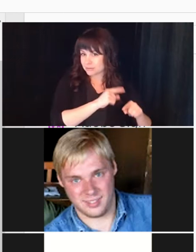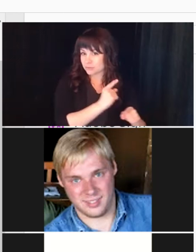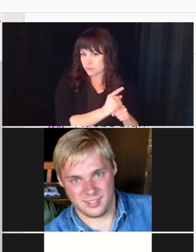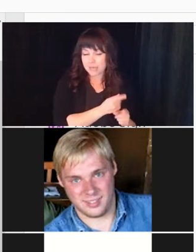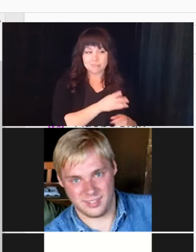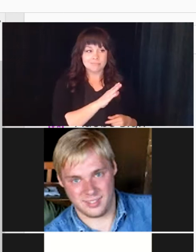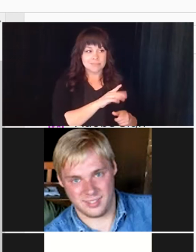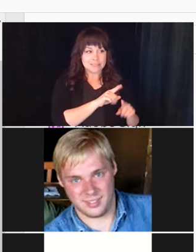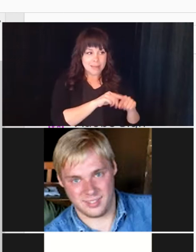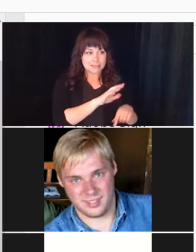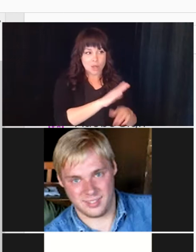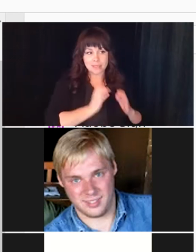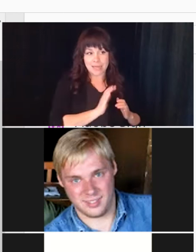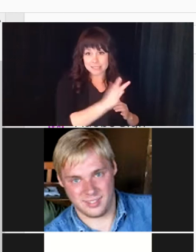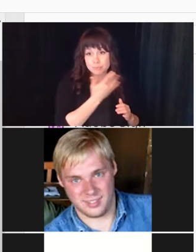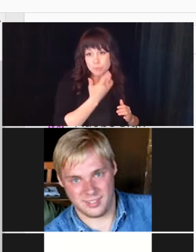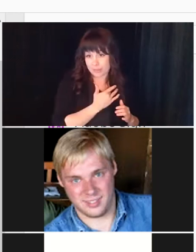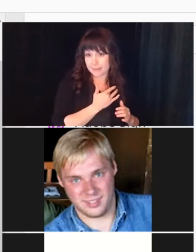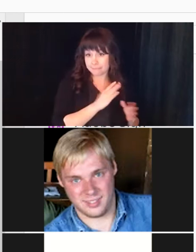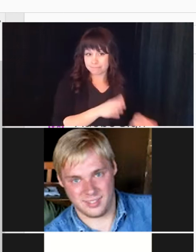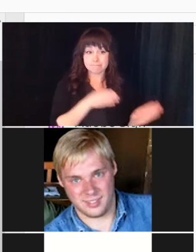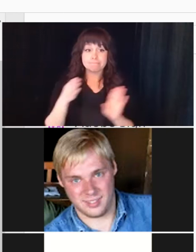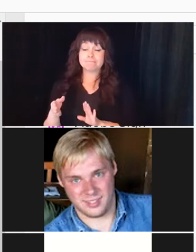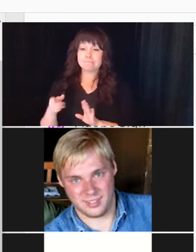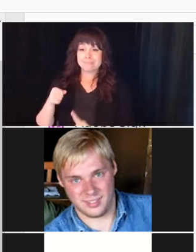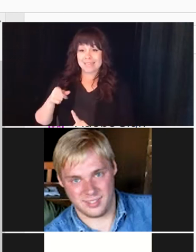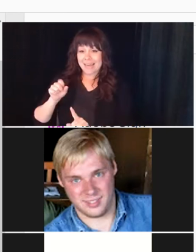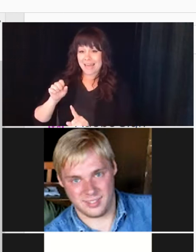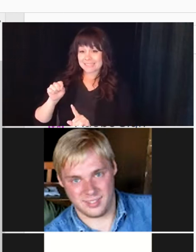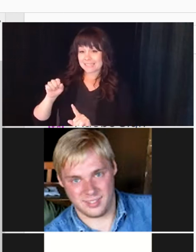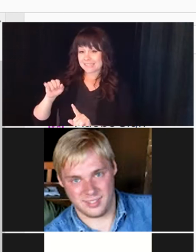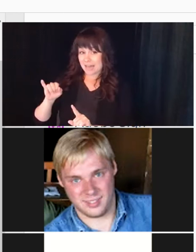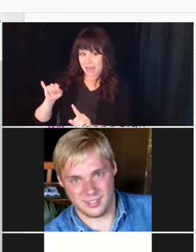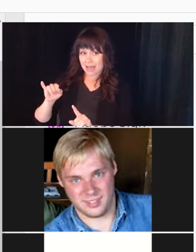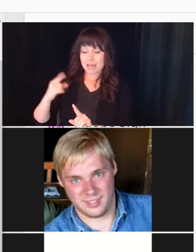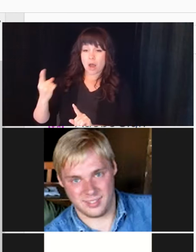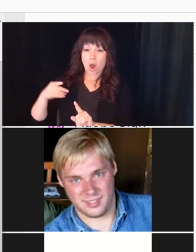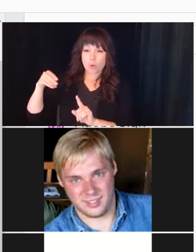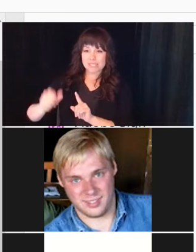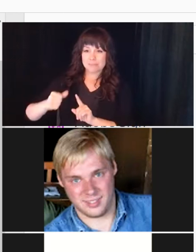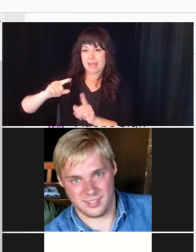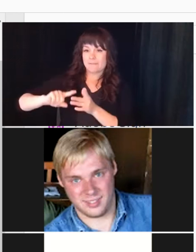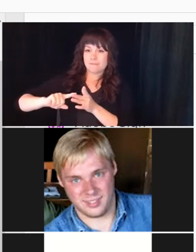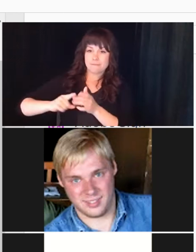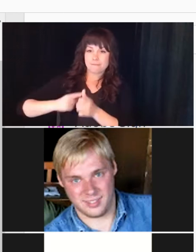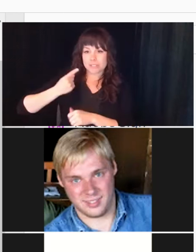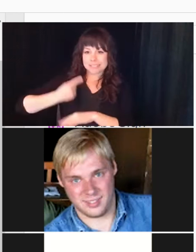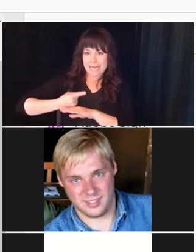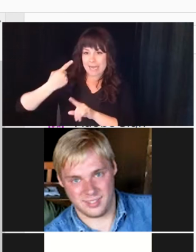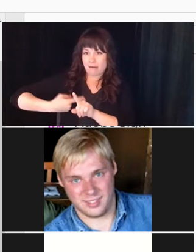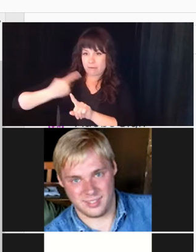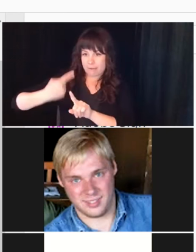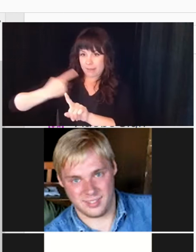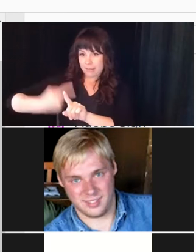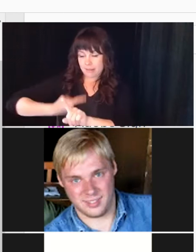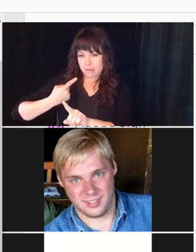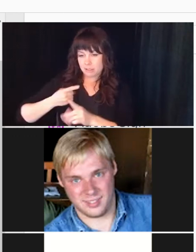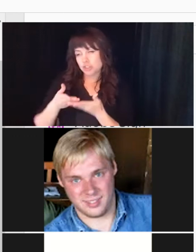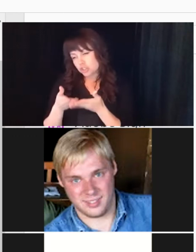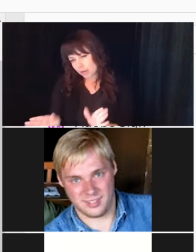of birth, whereas SSI payments are always paid on the first of the month, generally. Unless it's a weekend or a